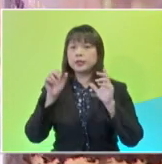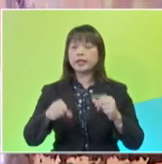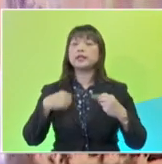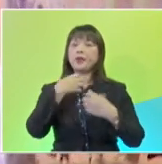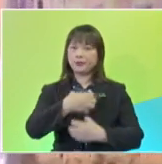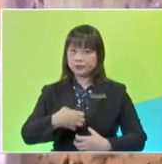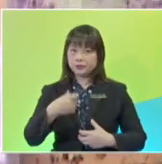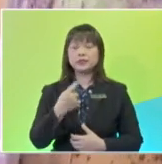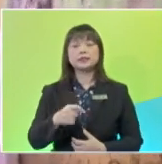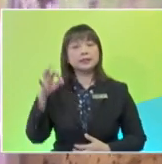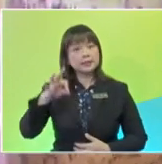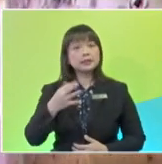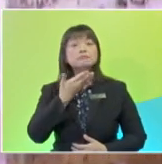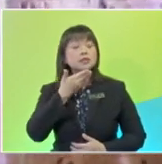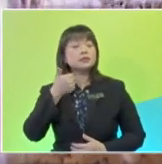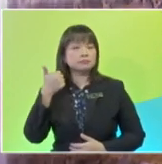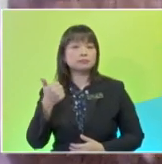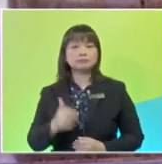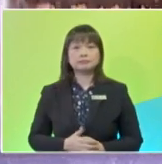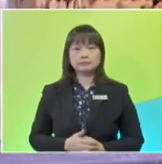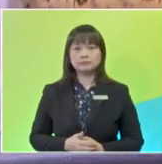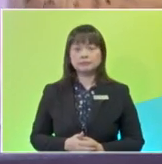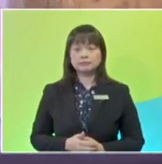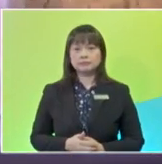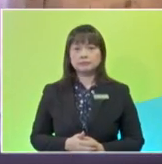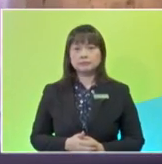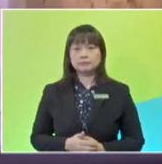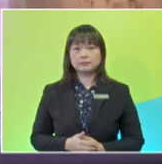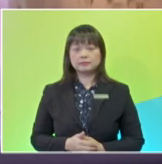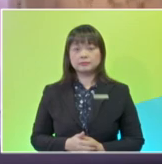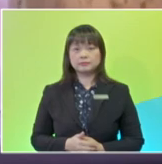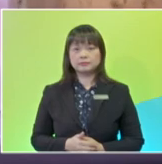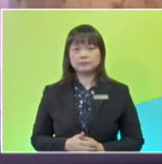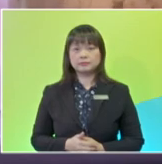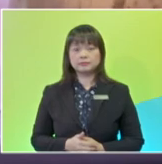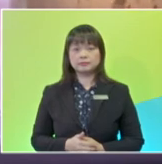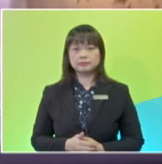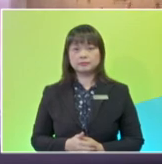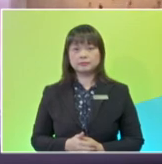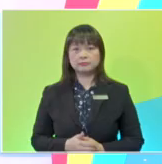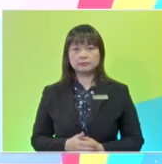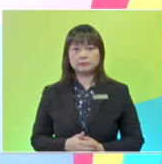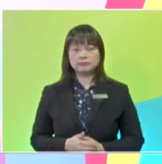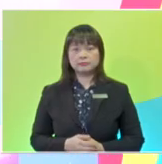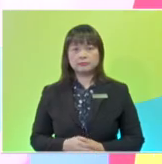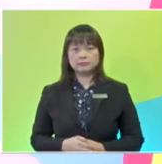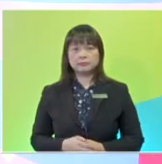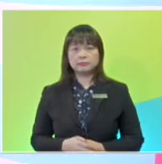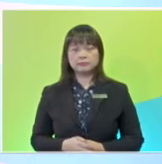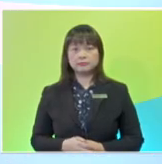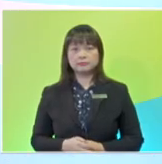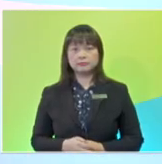better. Okay. Right, so people at home, while waiting for that, you know, water to just run